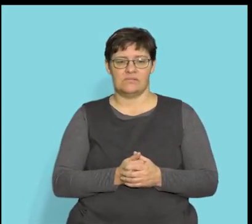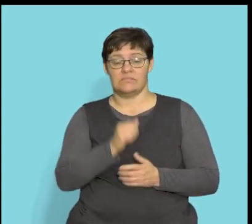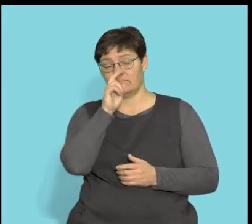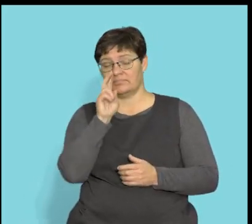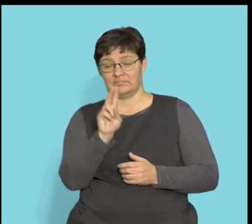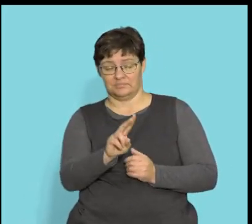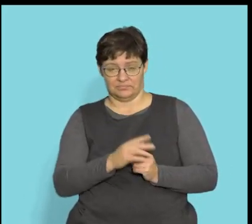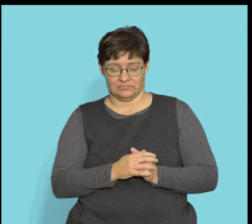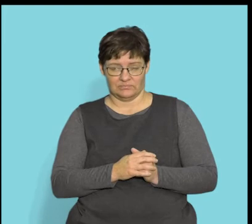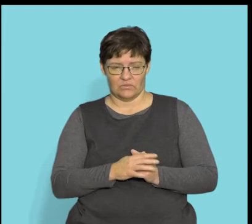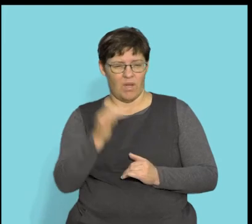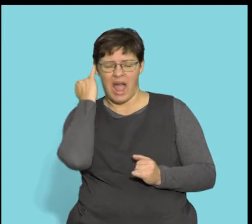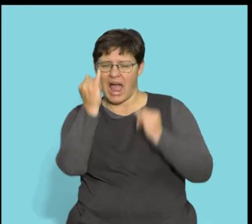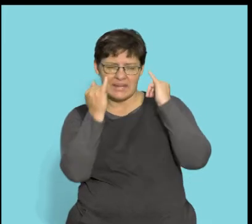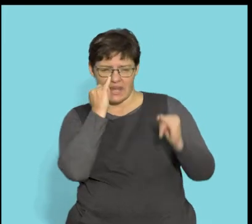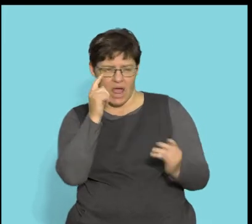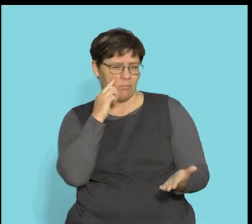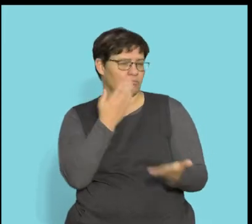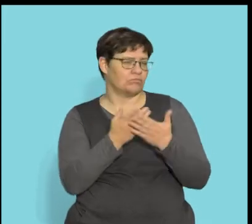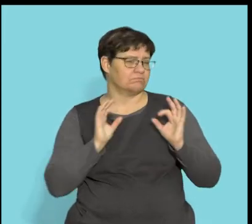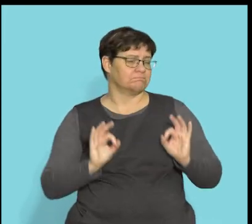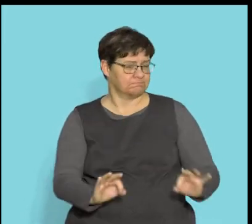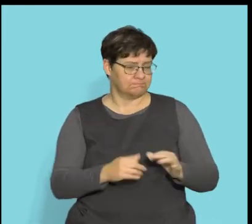Cool. Let's see if any of your ideas are